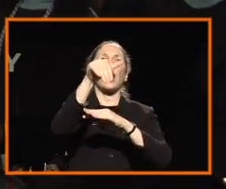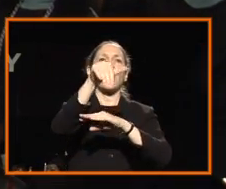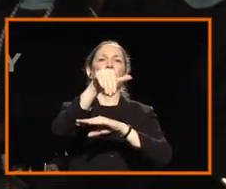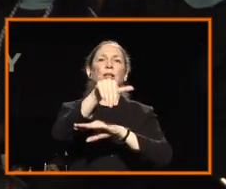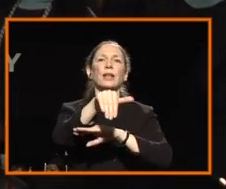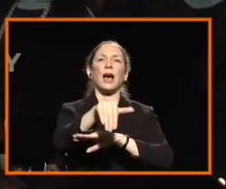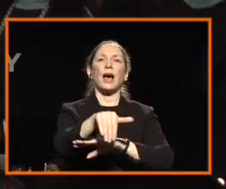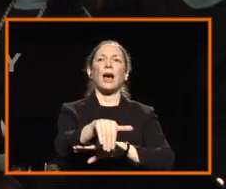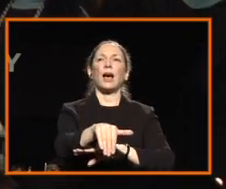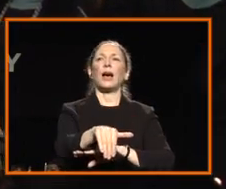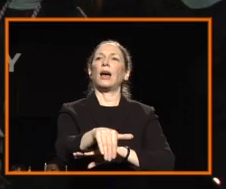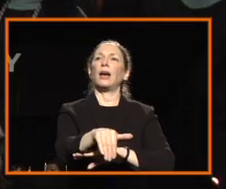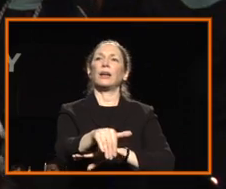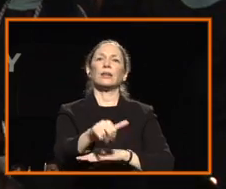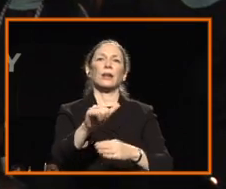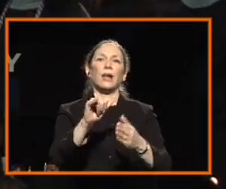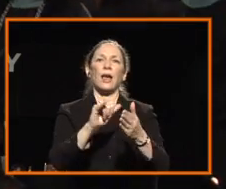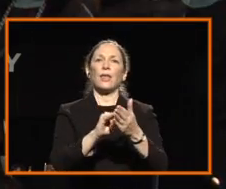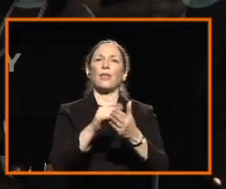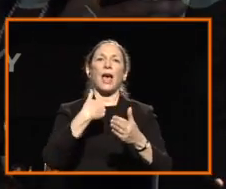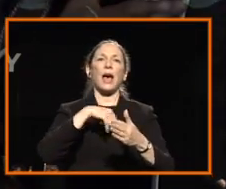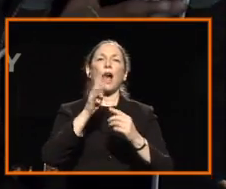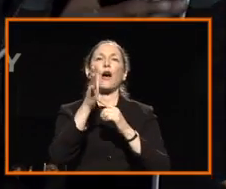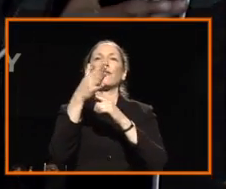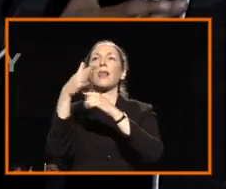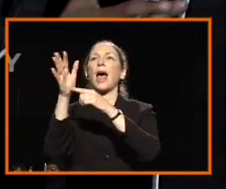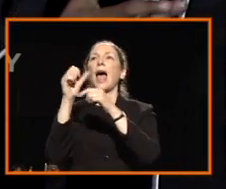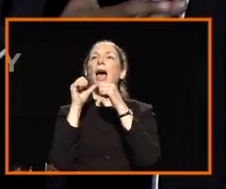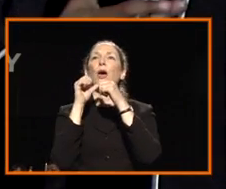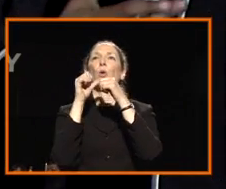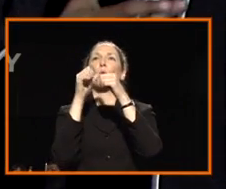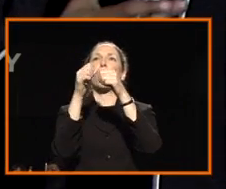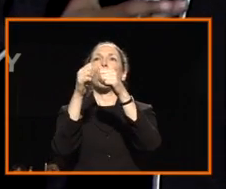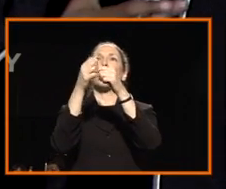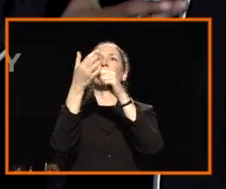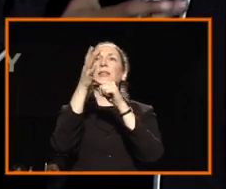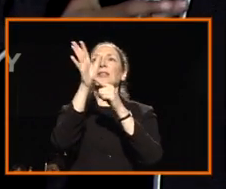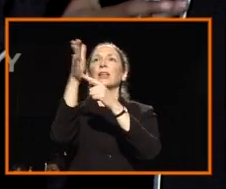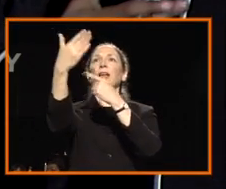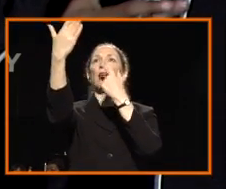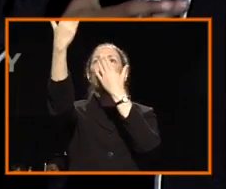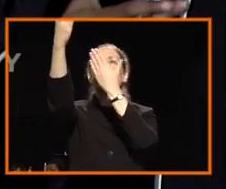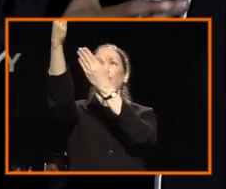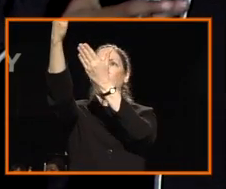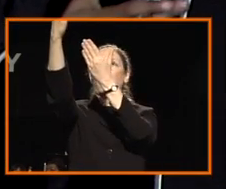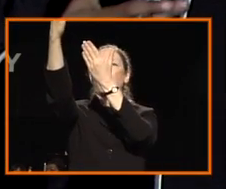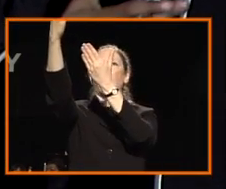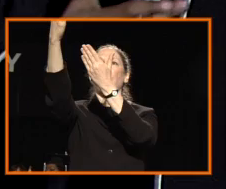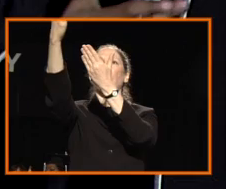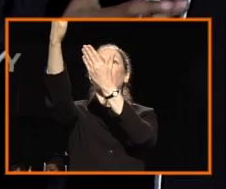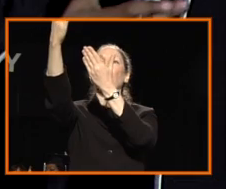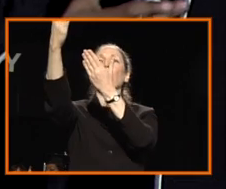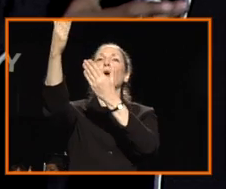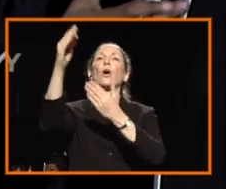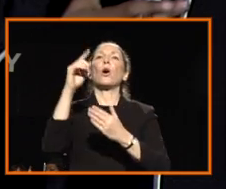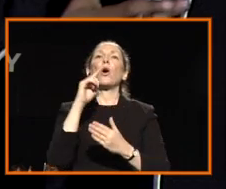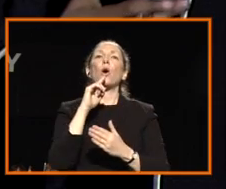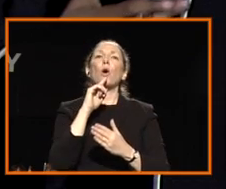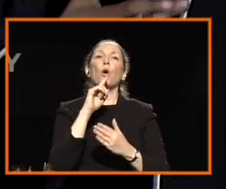the night that our flag was still